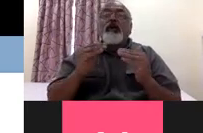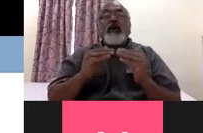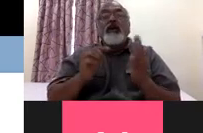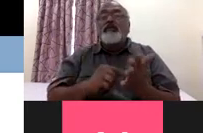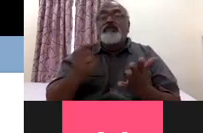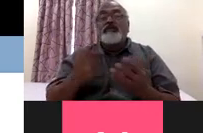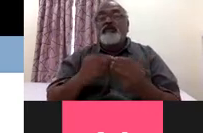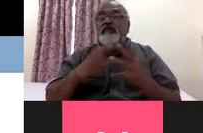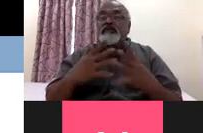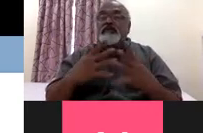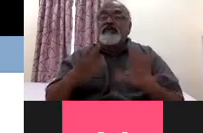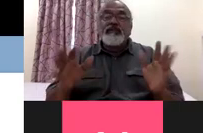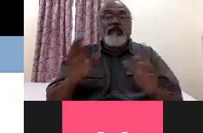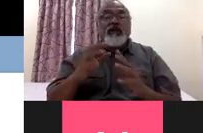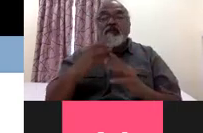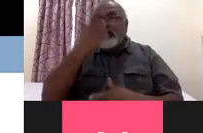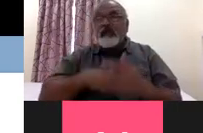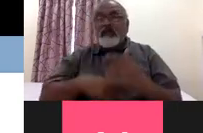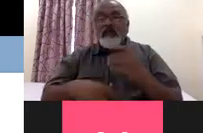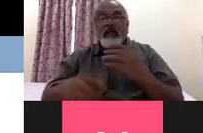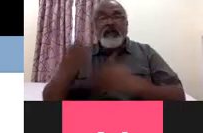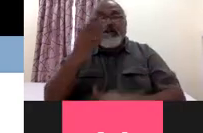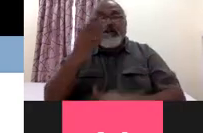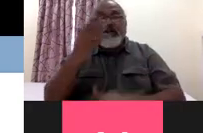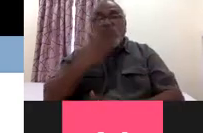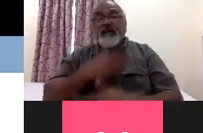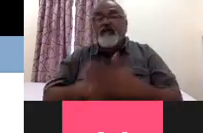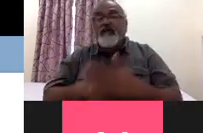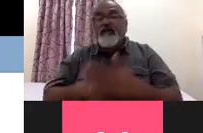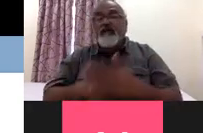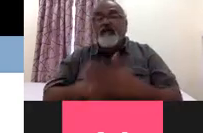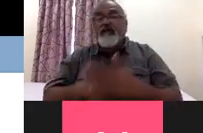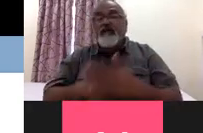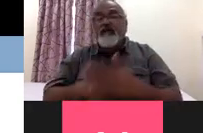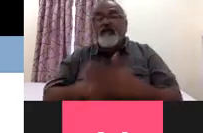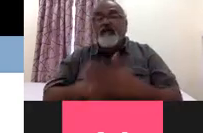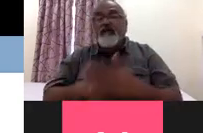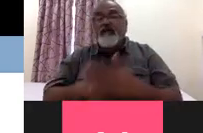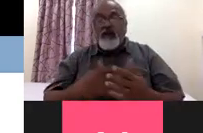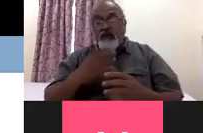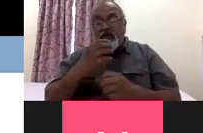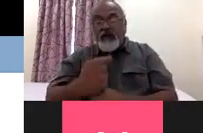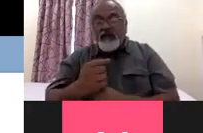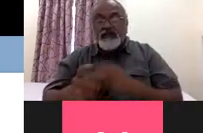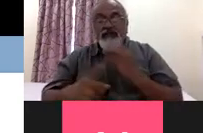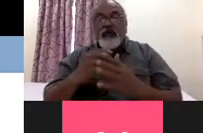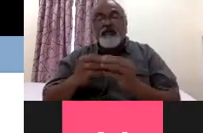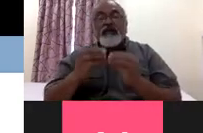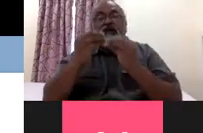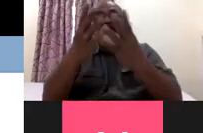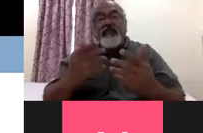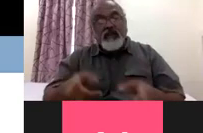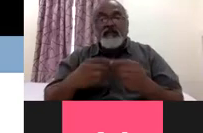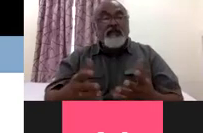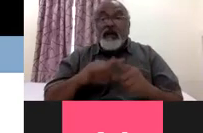people with disabilities are encouraged to apply, and we are committed to providing reasonable accommodation. Ne likh diya hai. Par abhi iske liye aapko protocol,